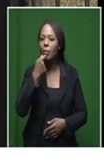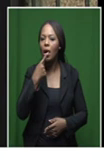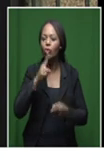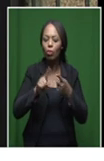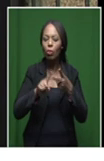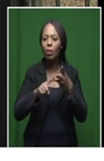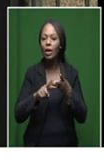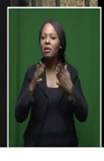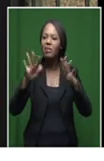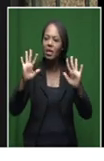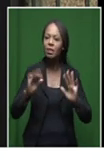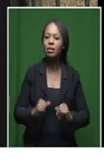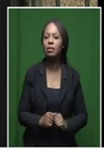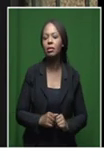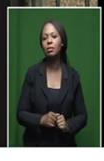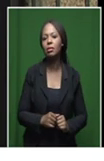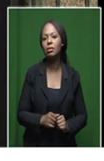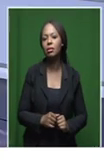Finish.